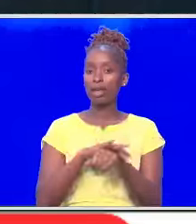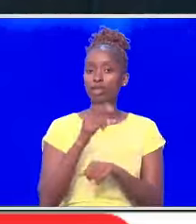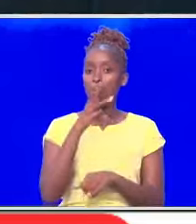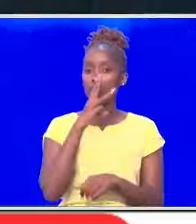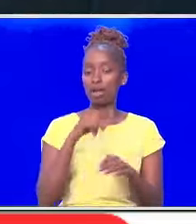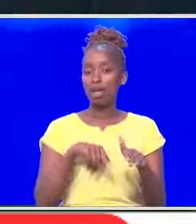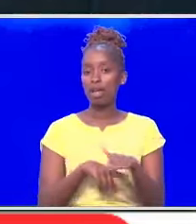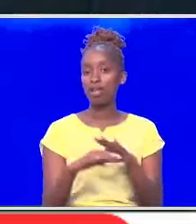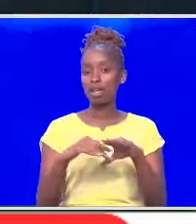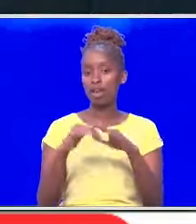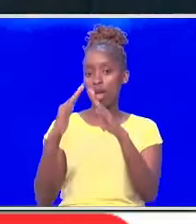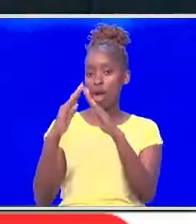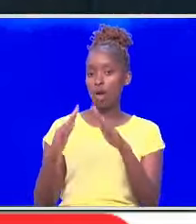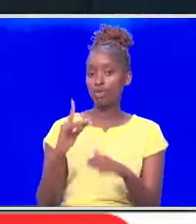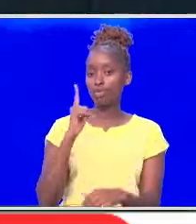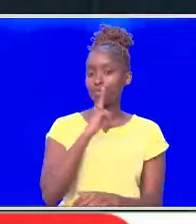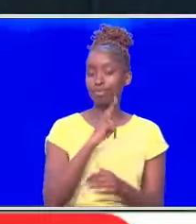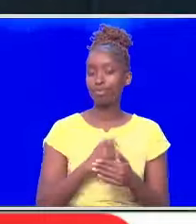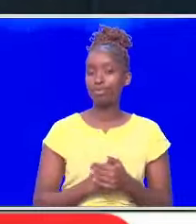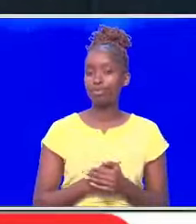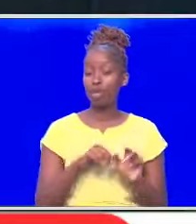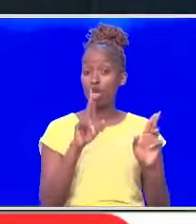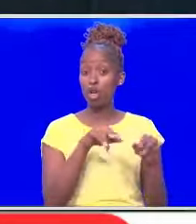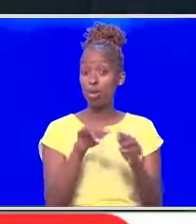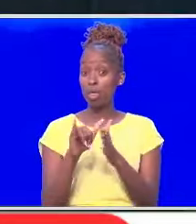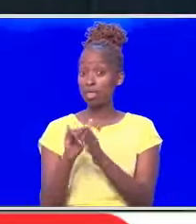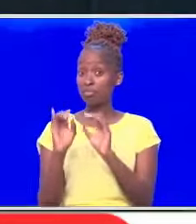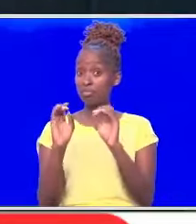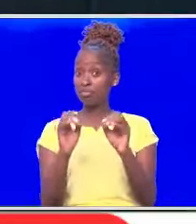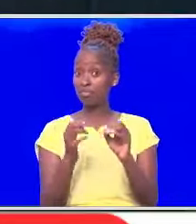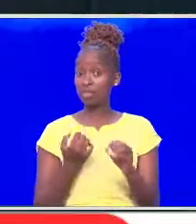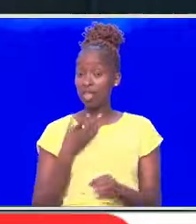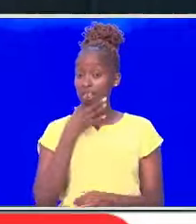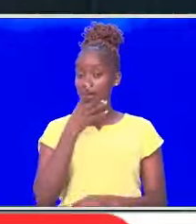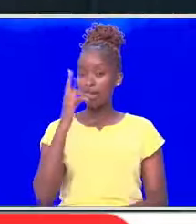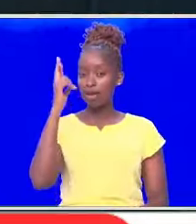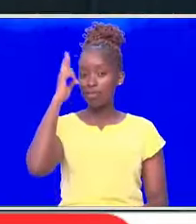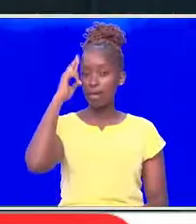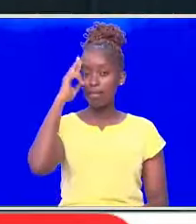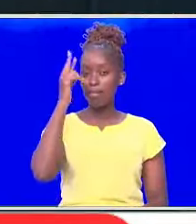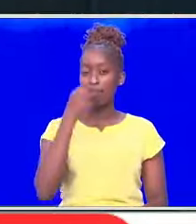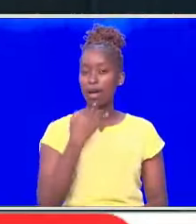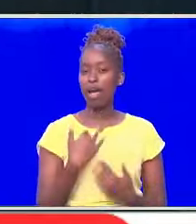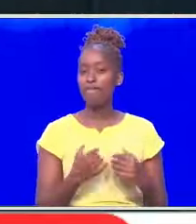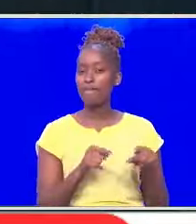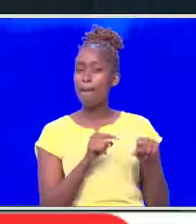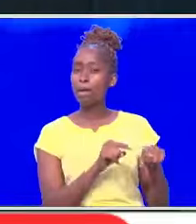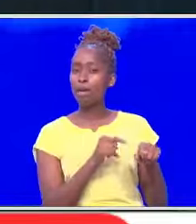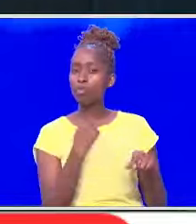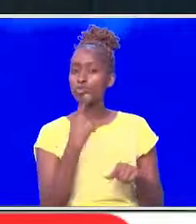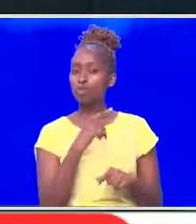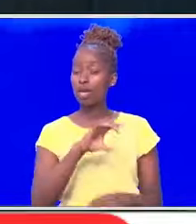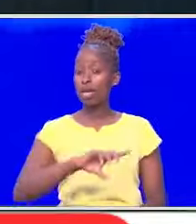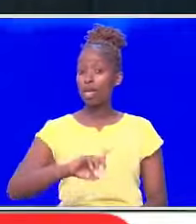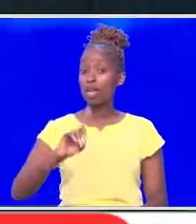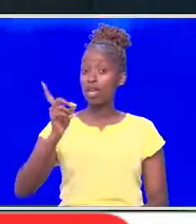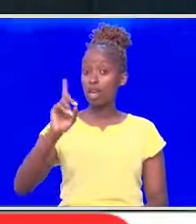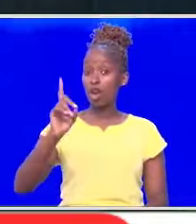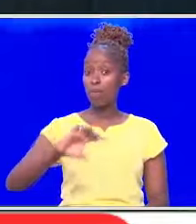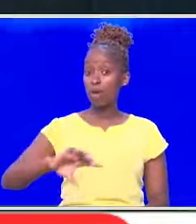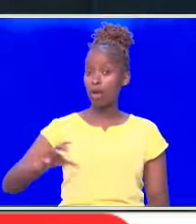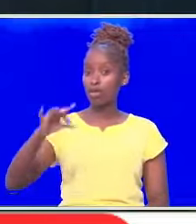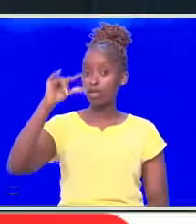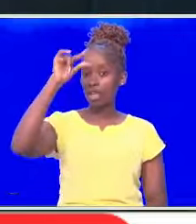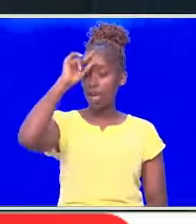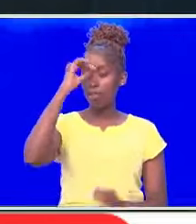ishaingia kwa nyumba. It wasn't always this way, as James Mwangi recalls, pointing a finger of blame at the Nairobi County government for